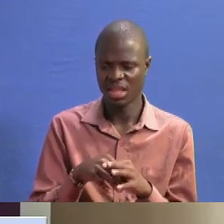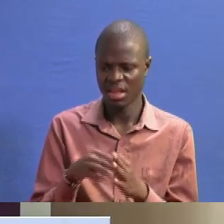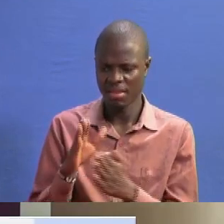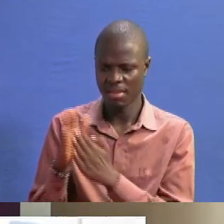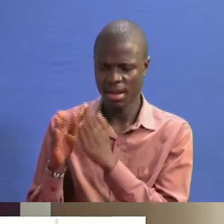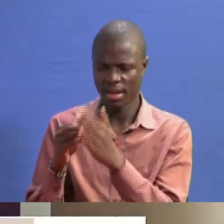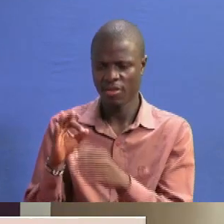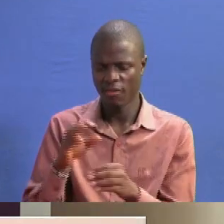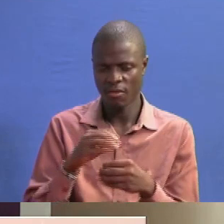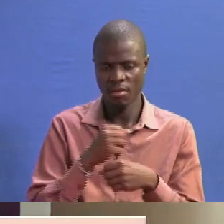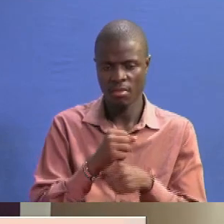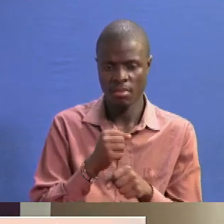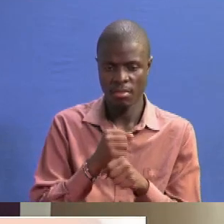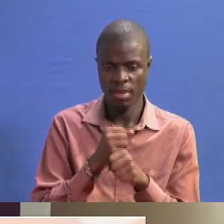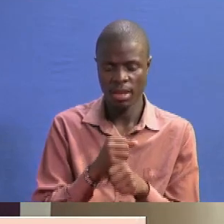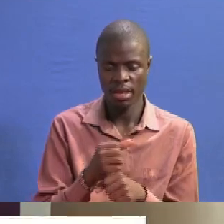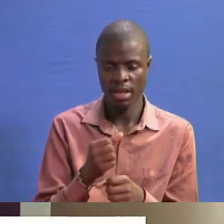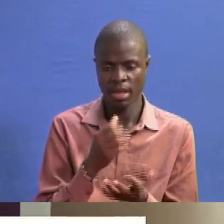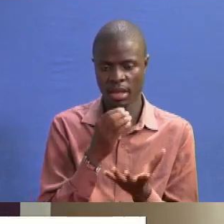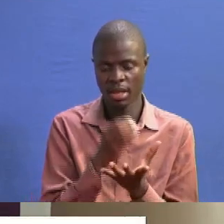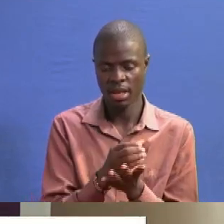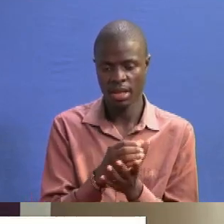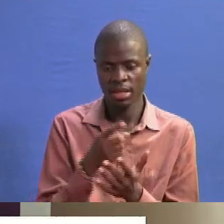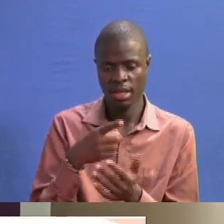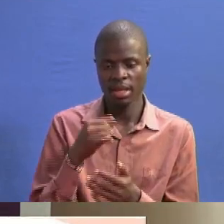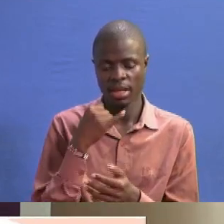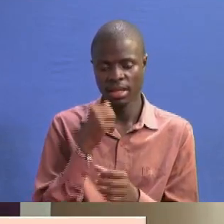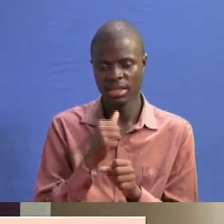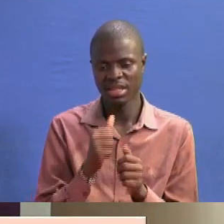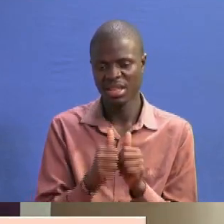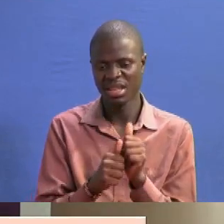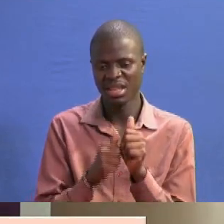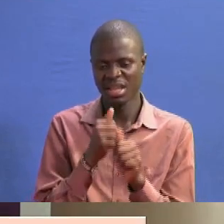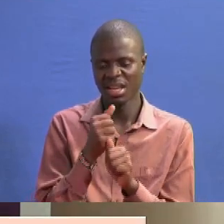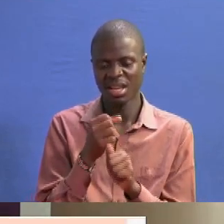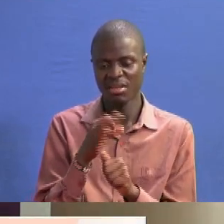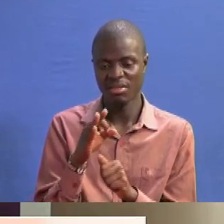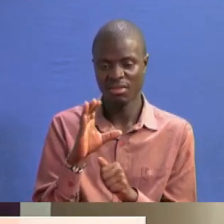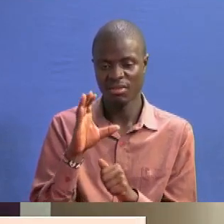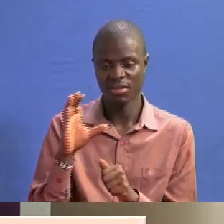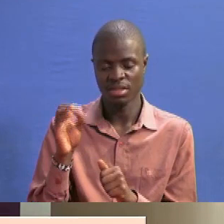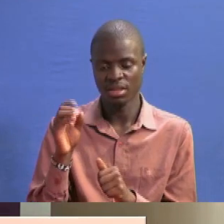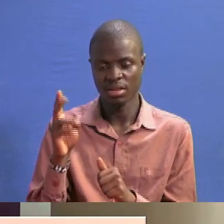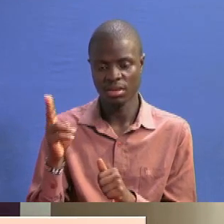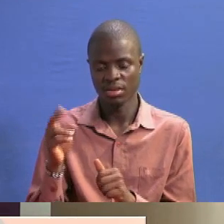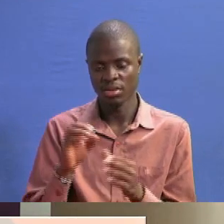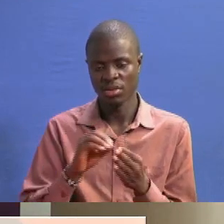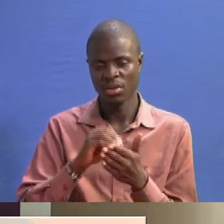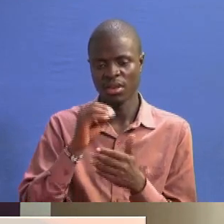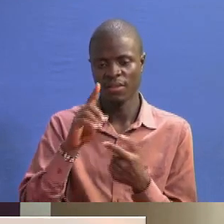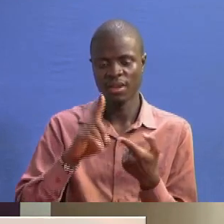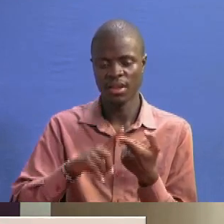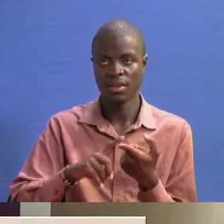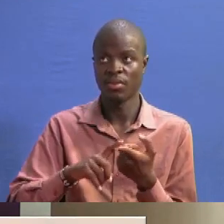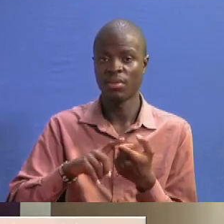making glass, there is a lot of CO2 emitted into the atmosphere. And today we know the